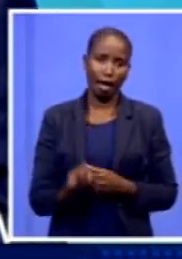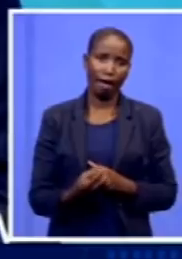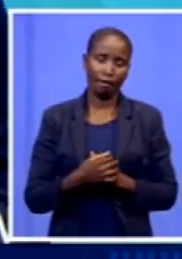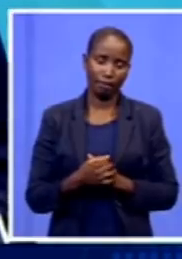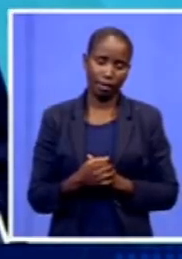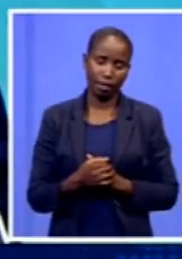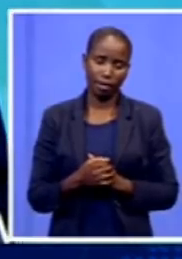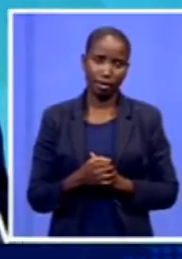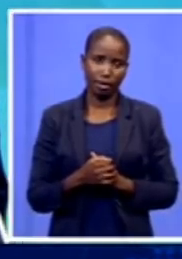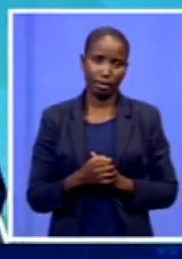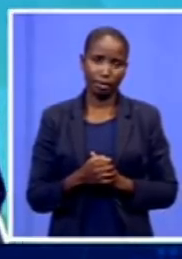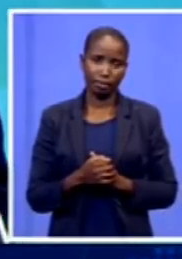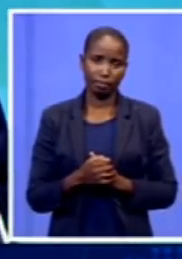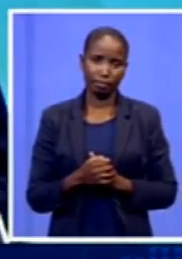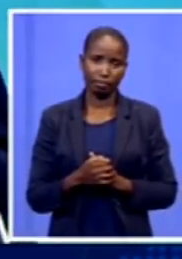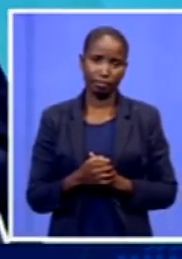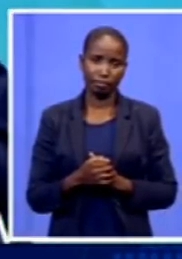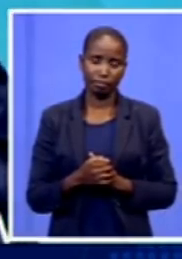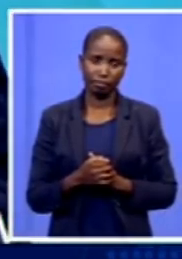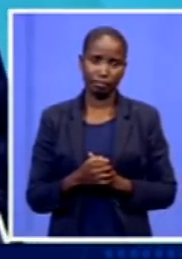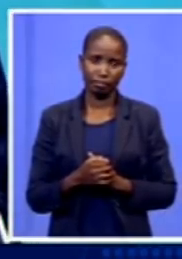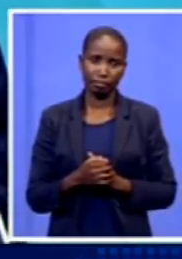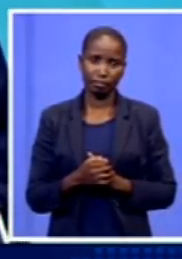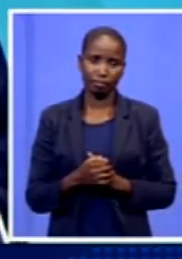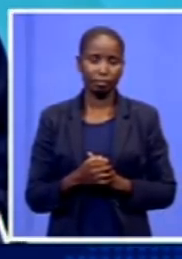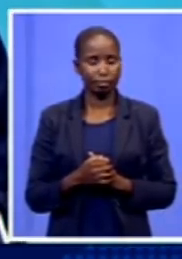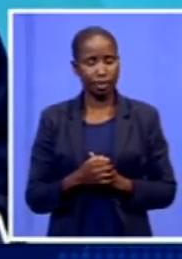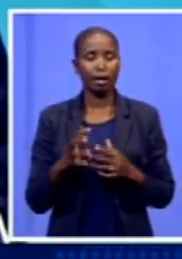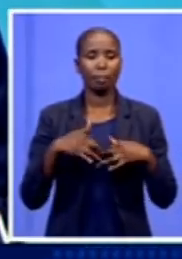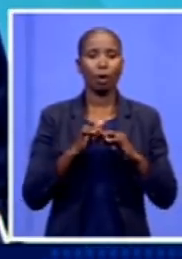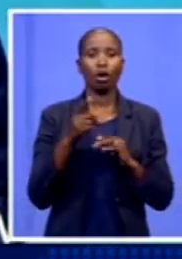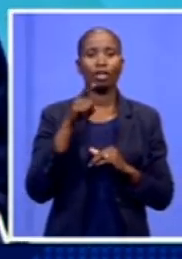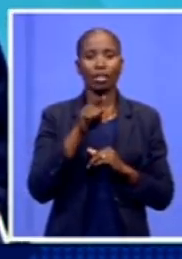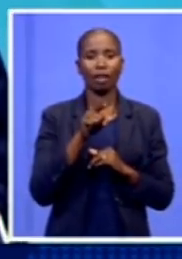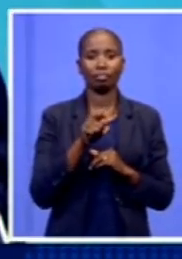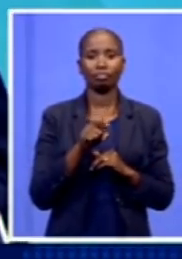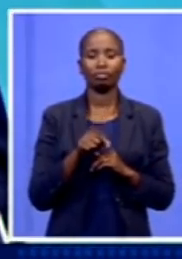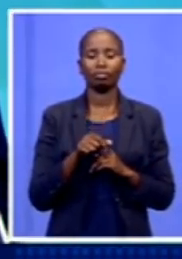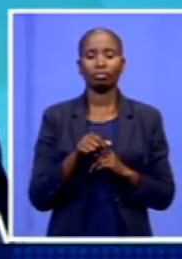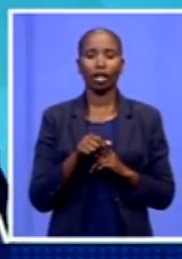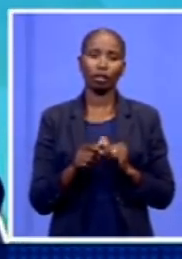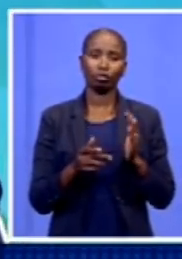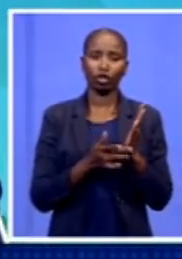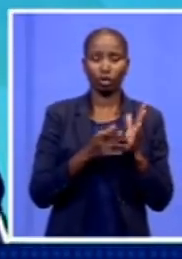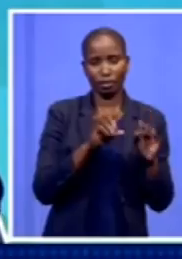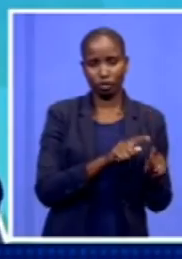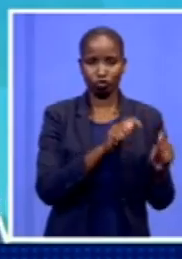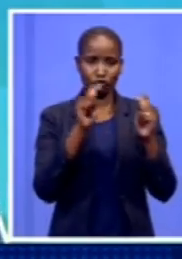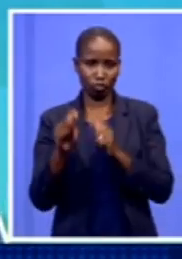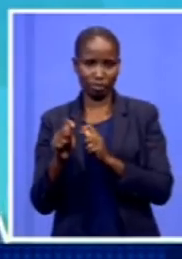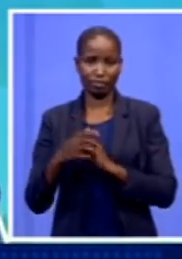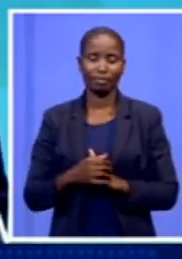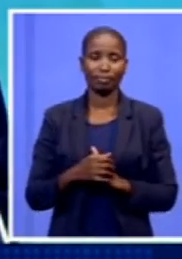messenger transfer technology. Thank you to the partners. France will be contributing €20 million. Thank you to the